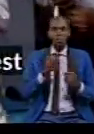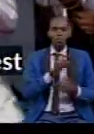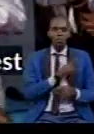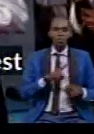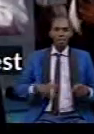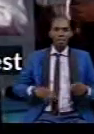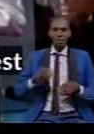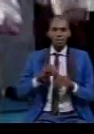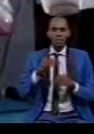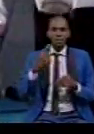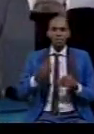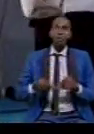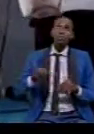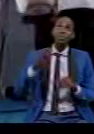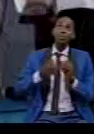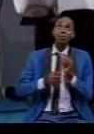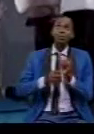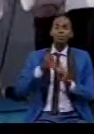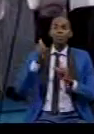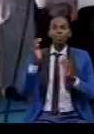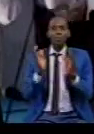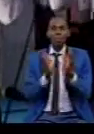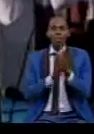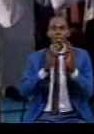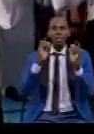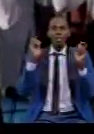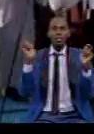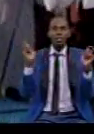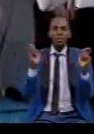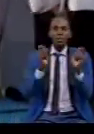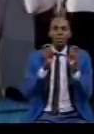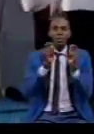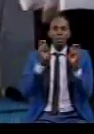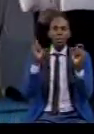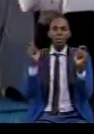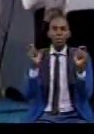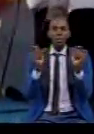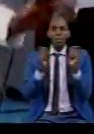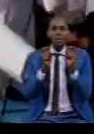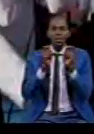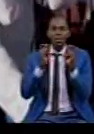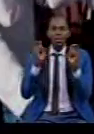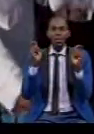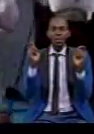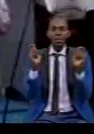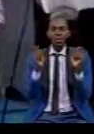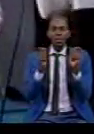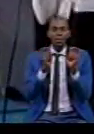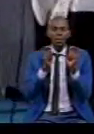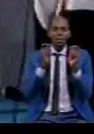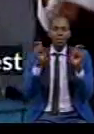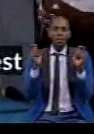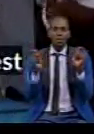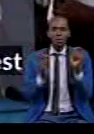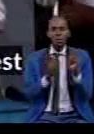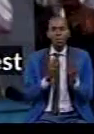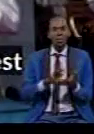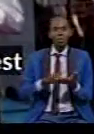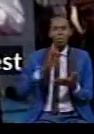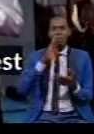who have asked you for sanctification, purity of heart, holiness of